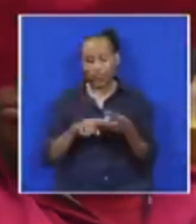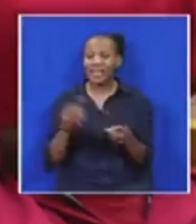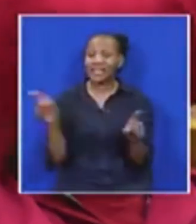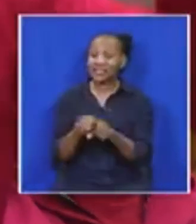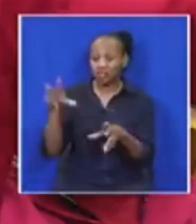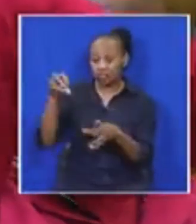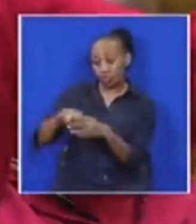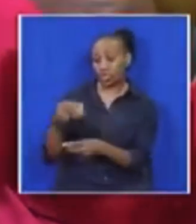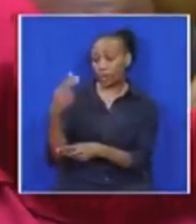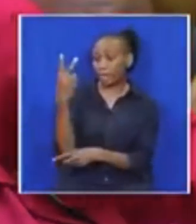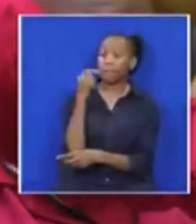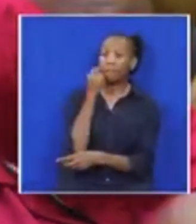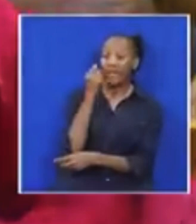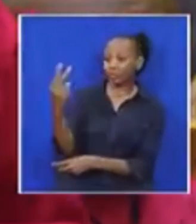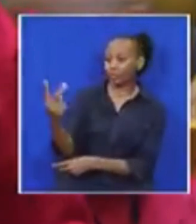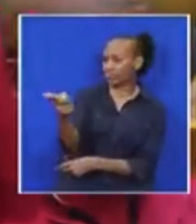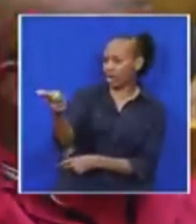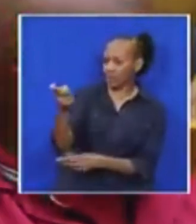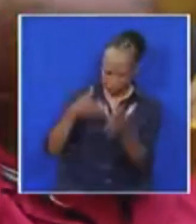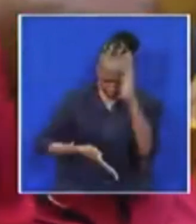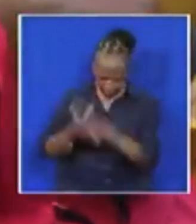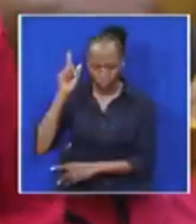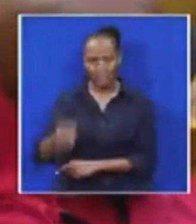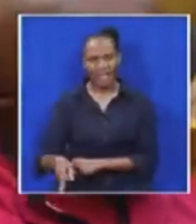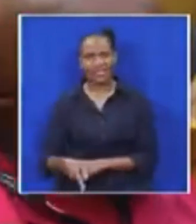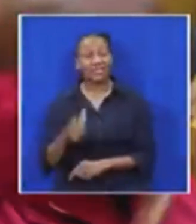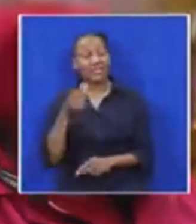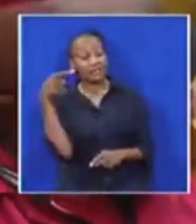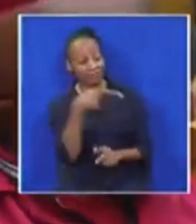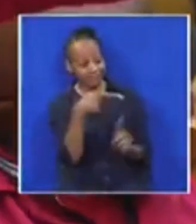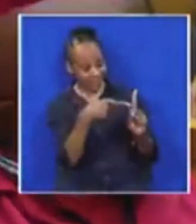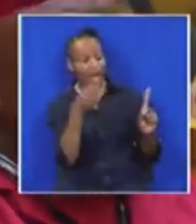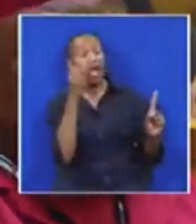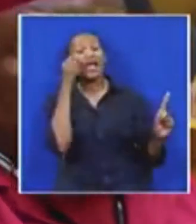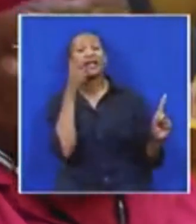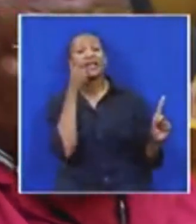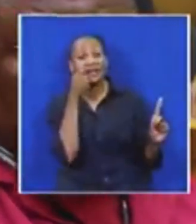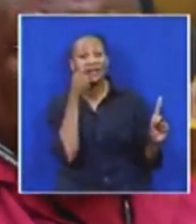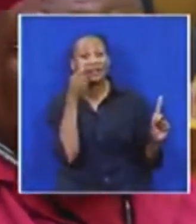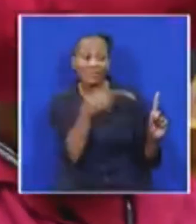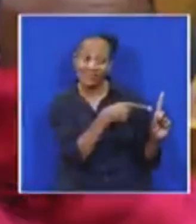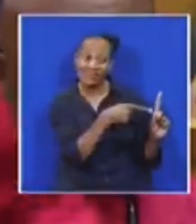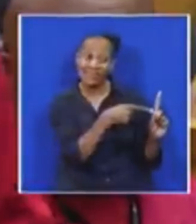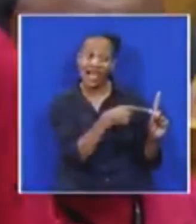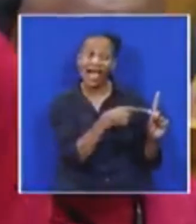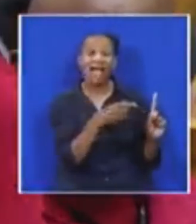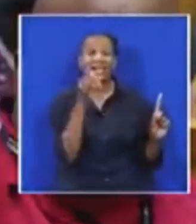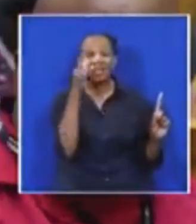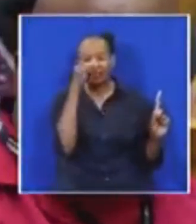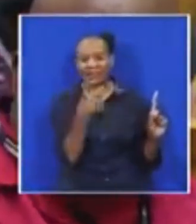guys, they don't belong in here. He's a criminal and they must leave.